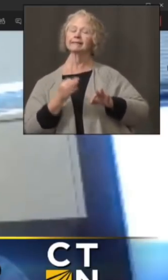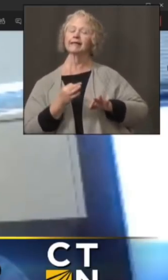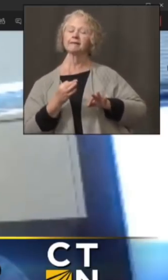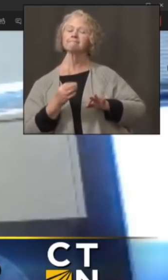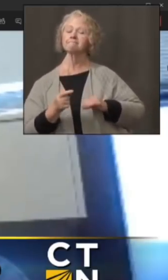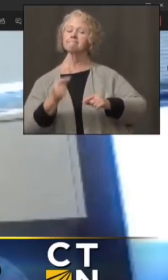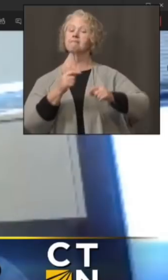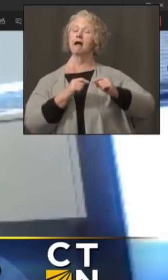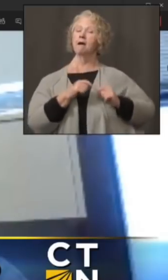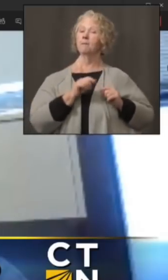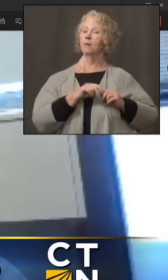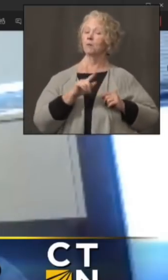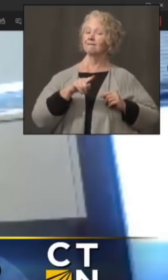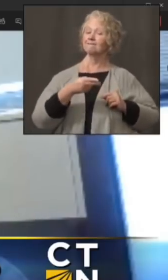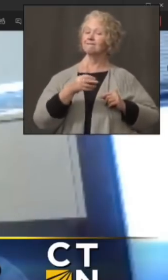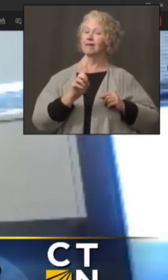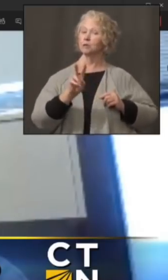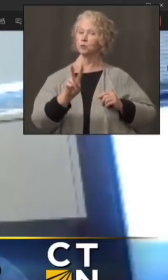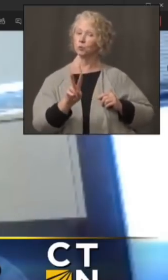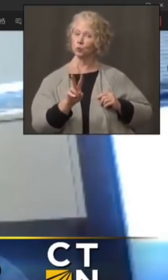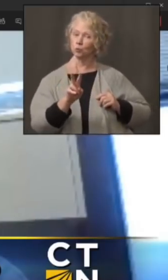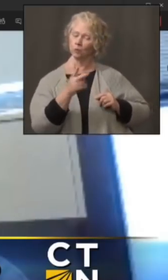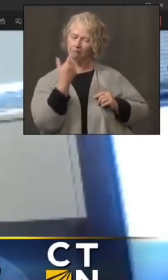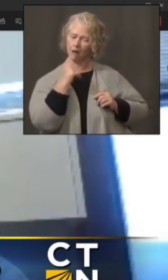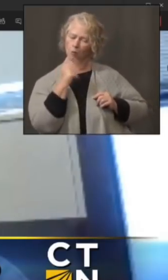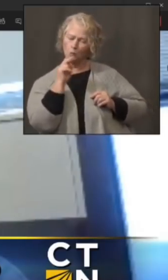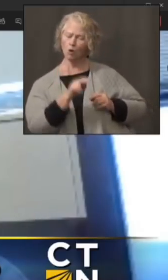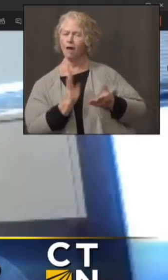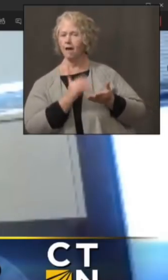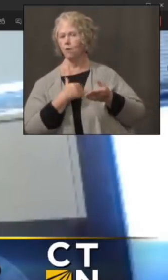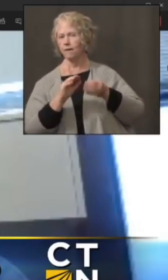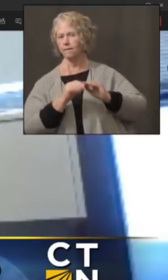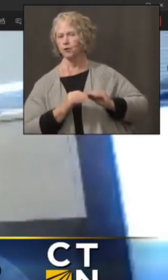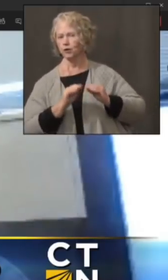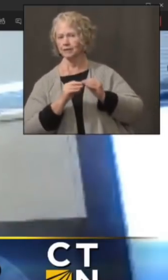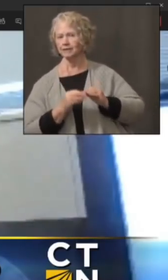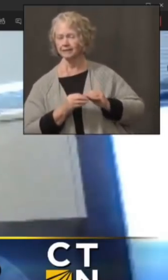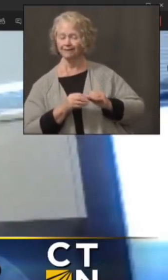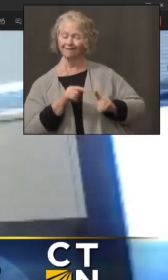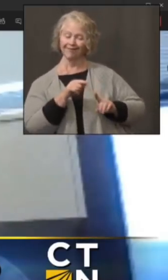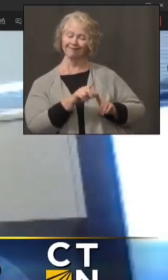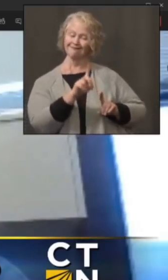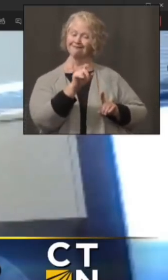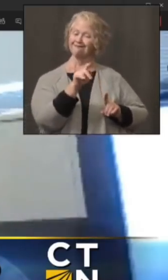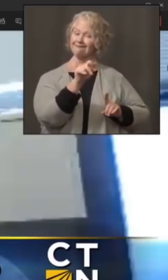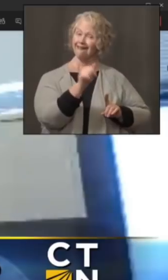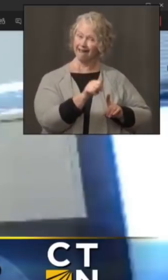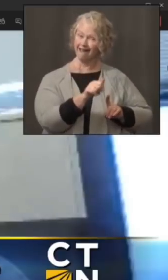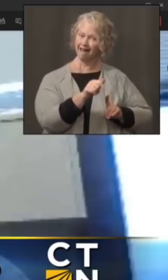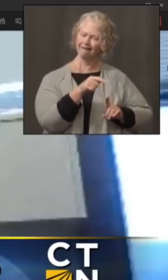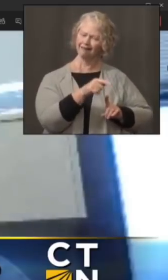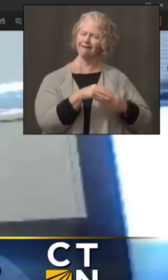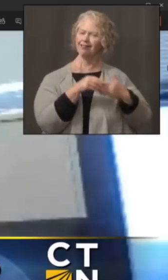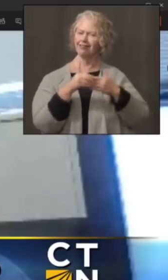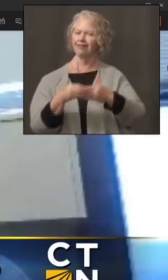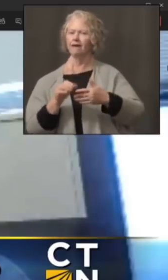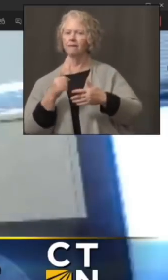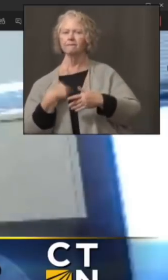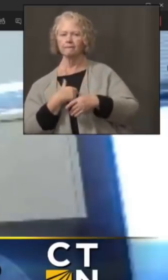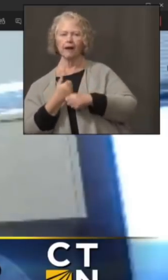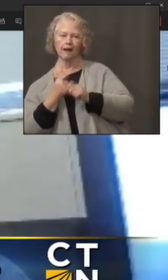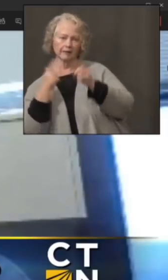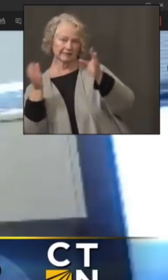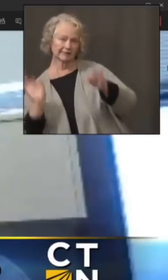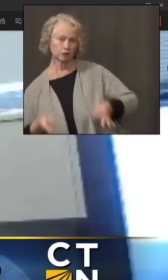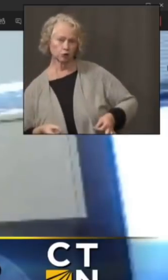a lot of sense to us with the data that we were viewing, and we're letting data drive the decisions, which I've really shared with the community